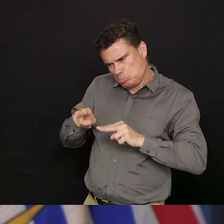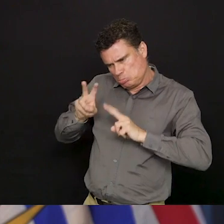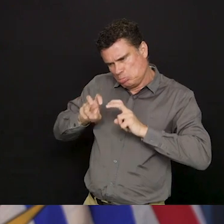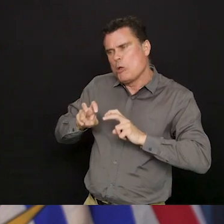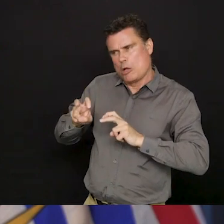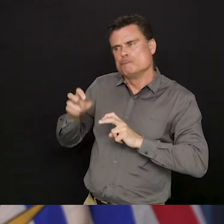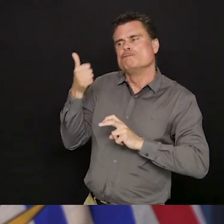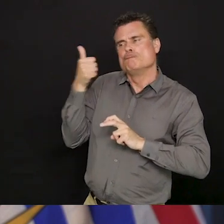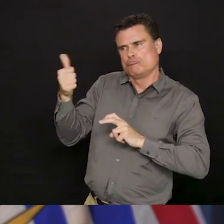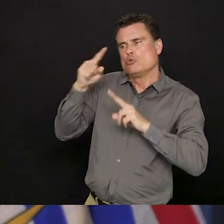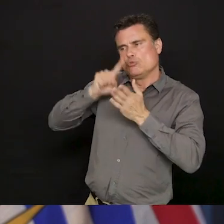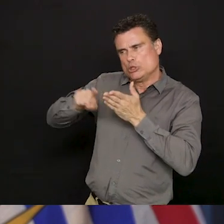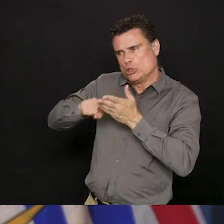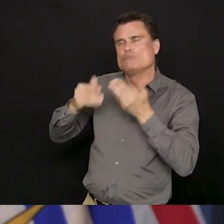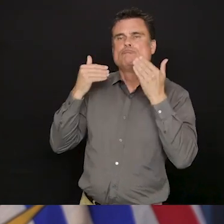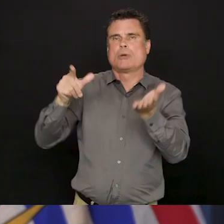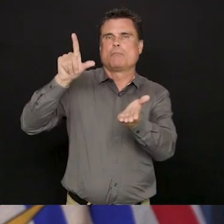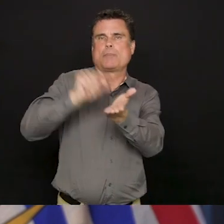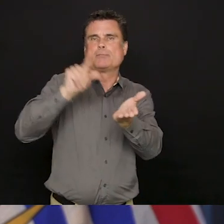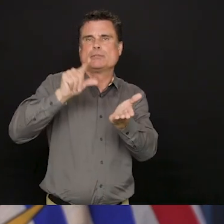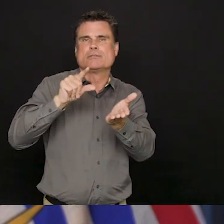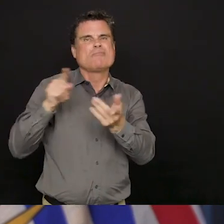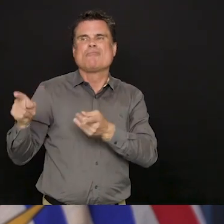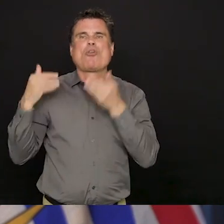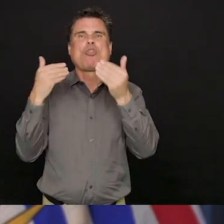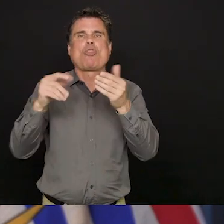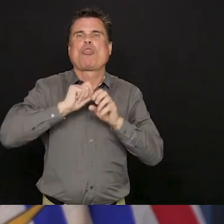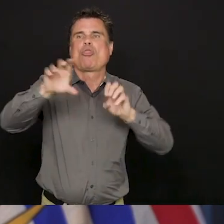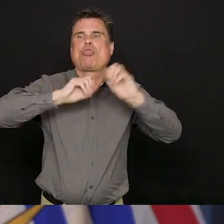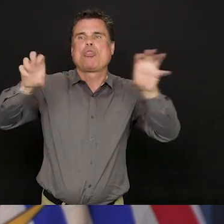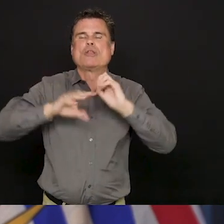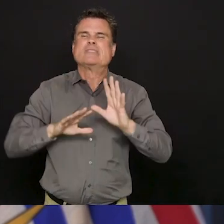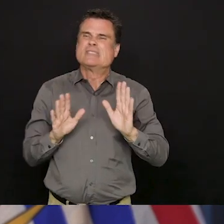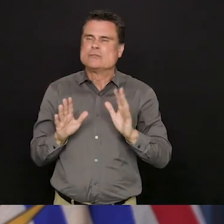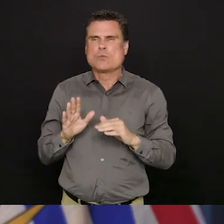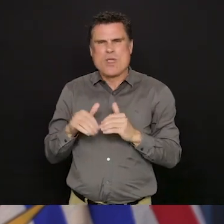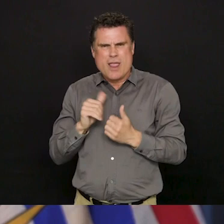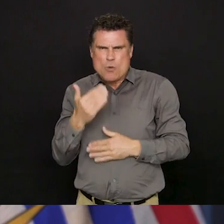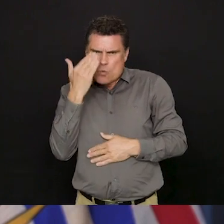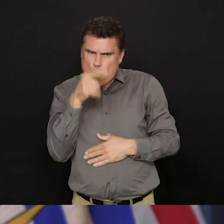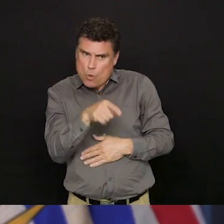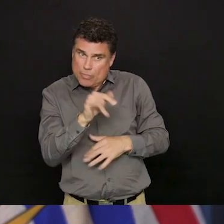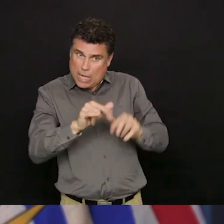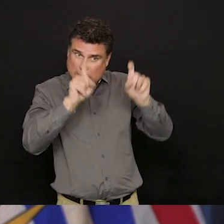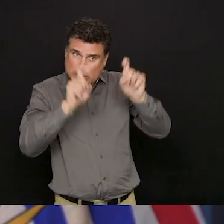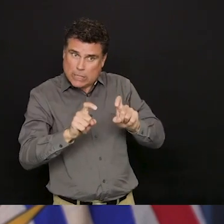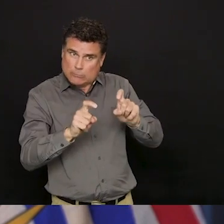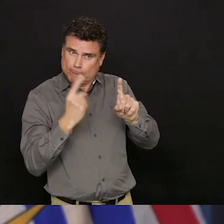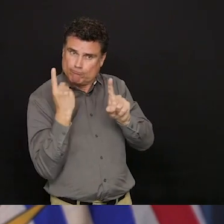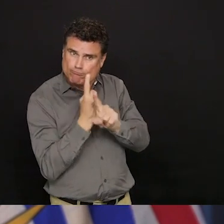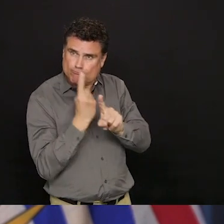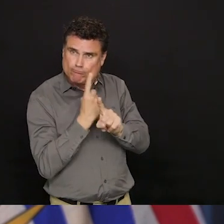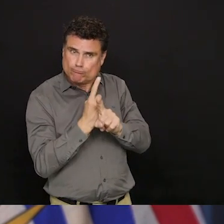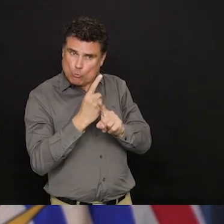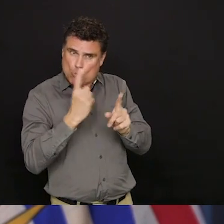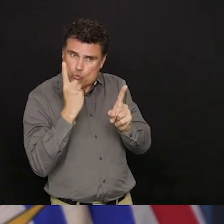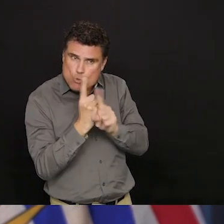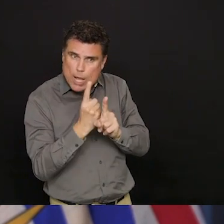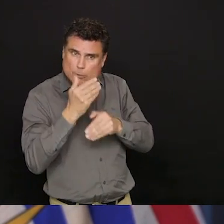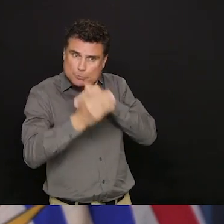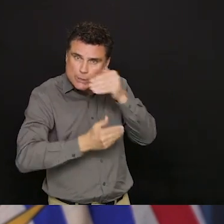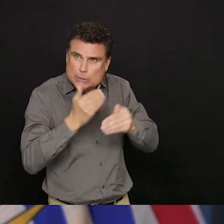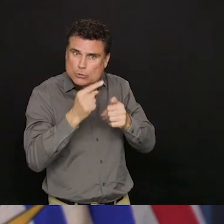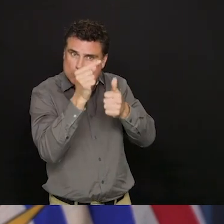test works before we use it to make such types of studies. And we have a number of them planned,